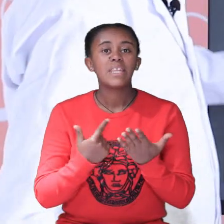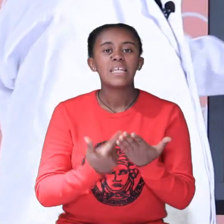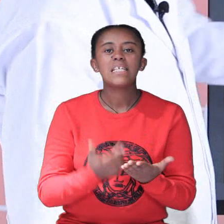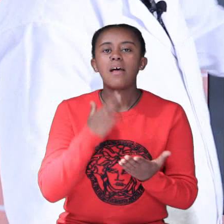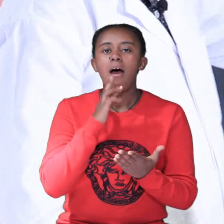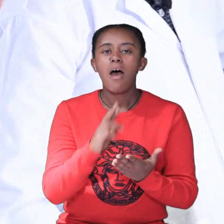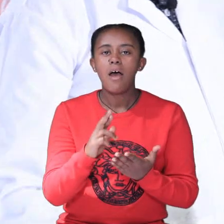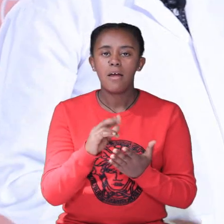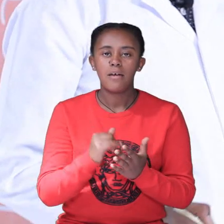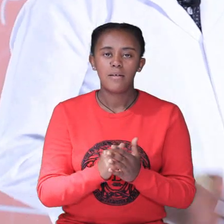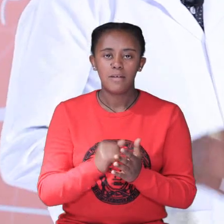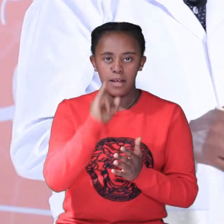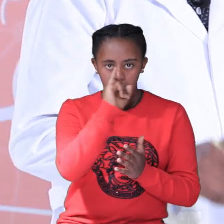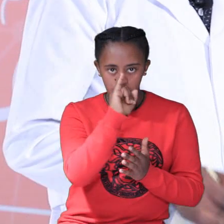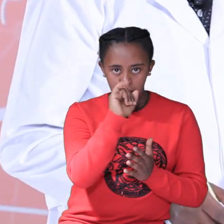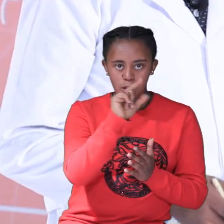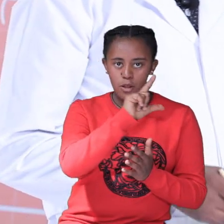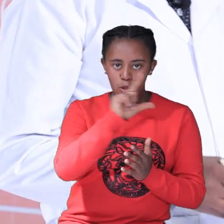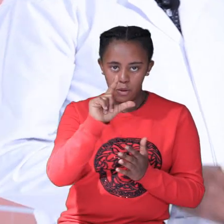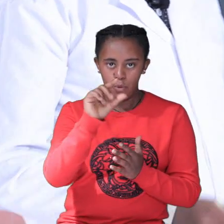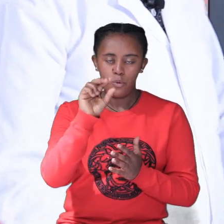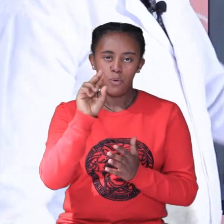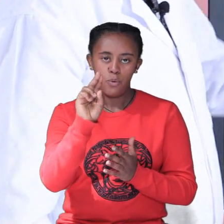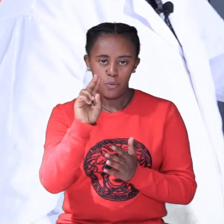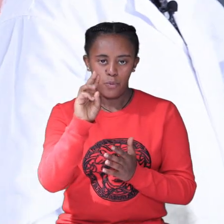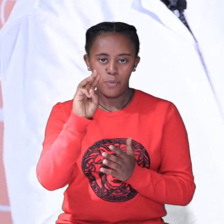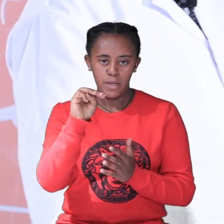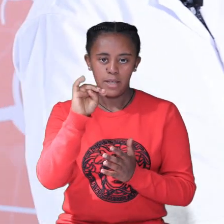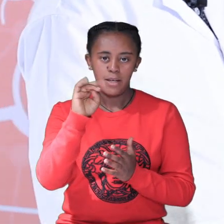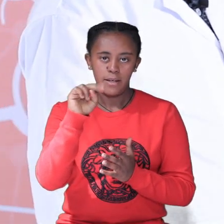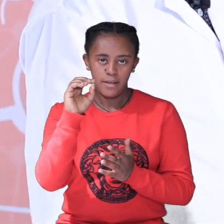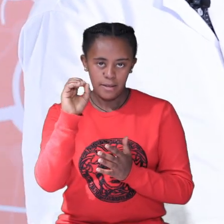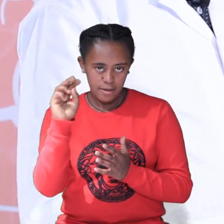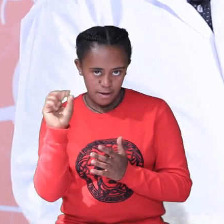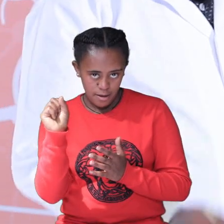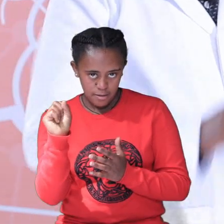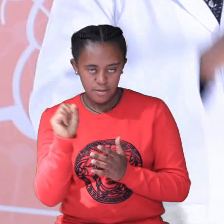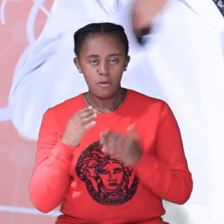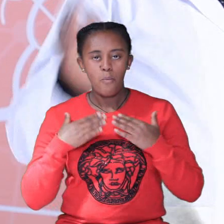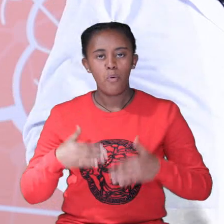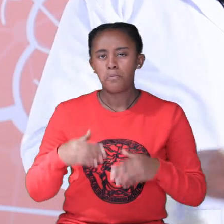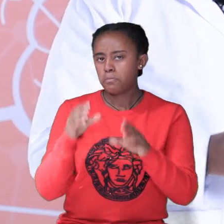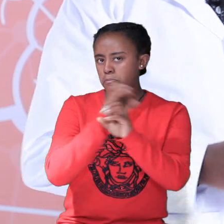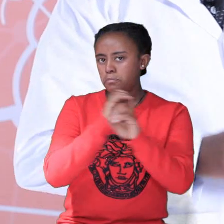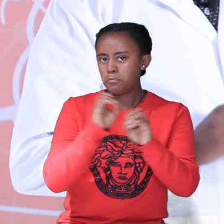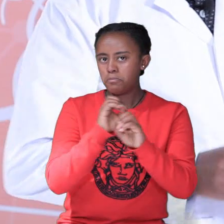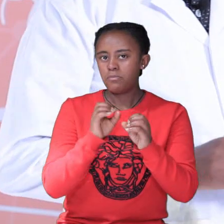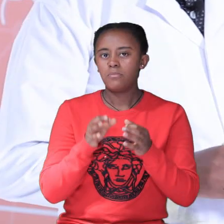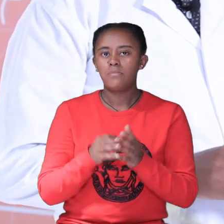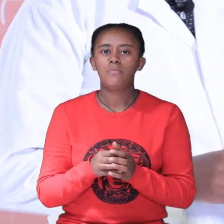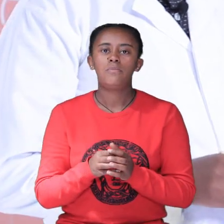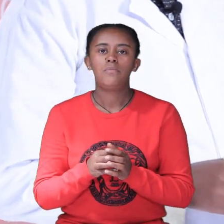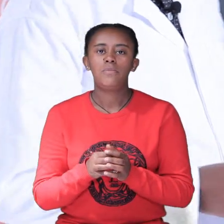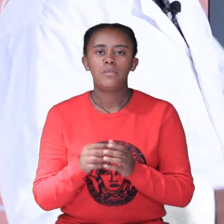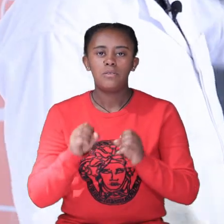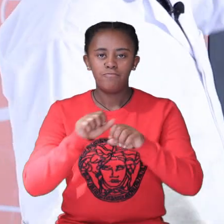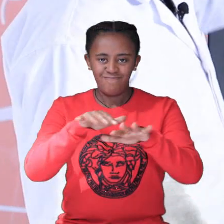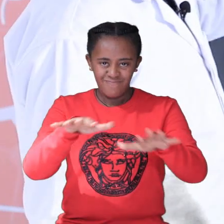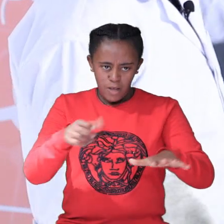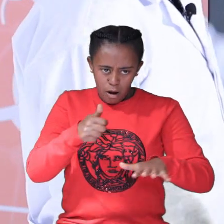are illuminous bodies. These illuminous bodies does not generate heat by their own.